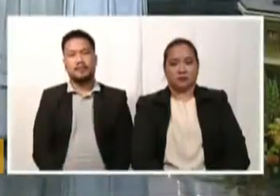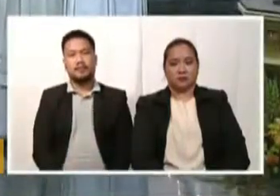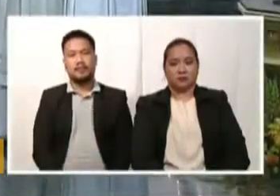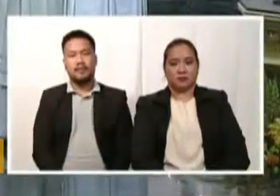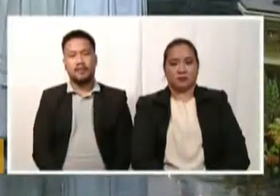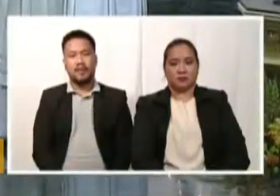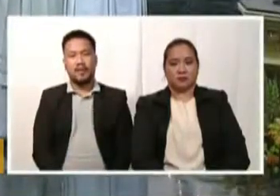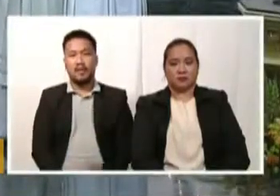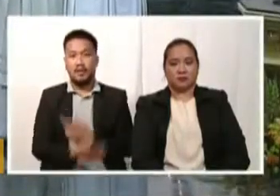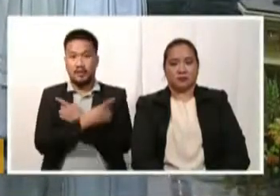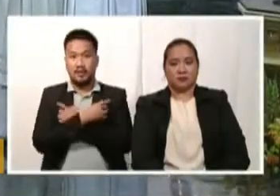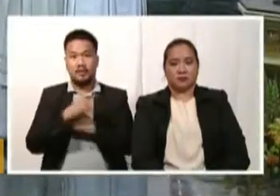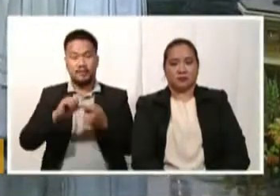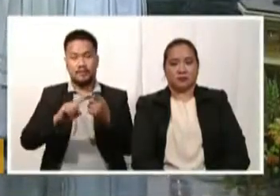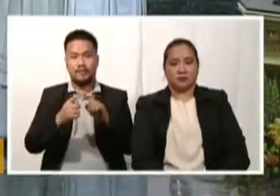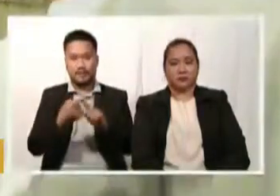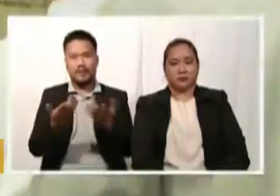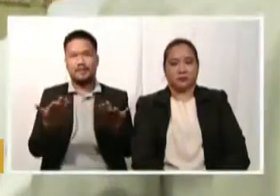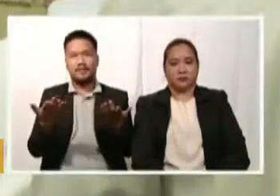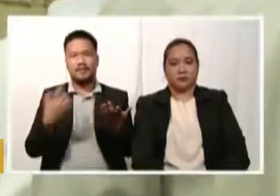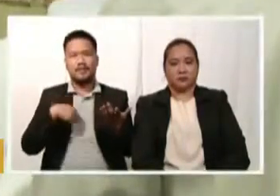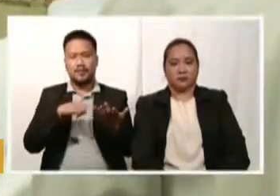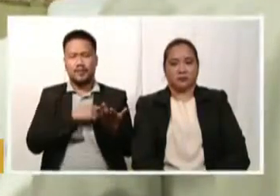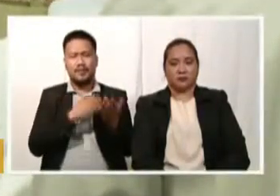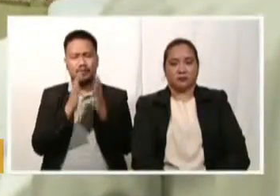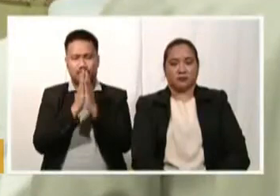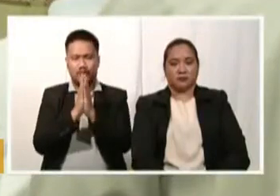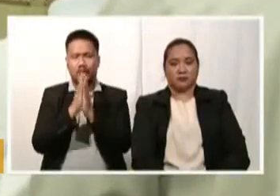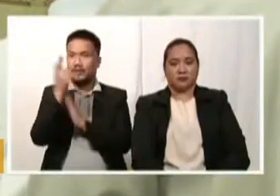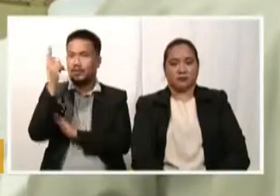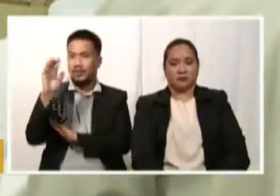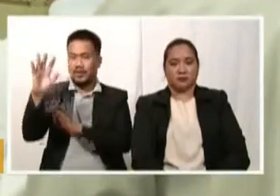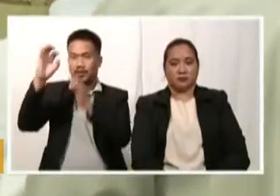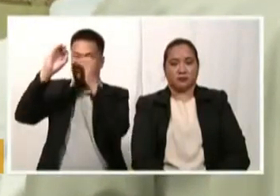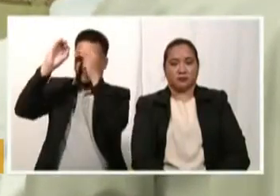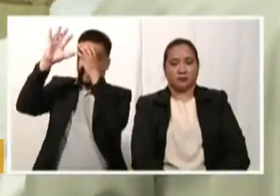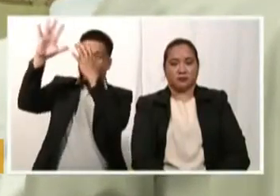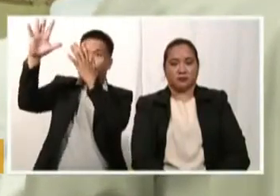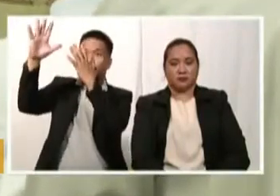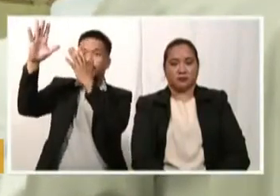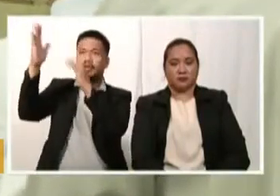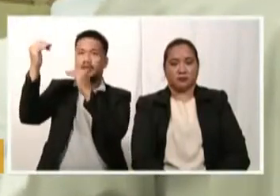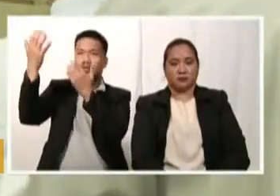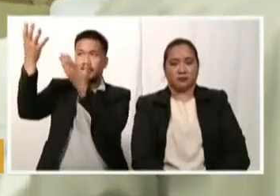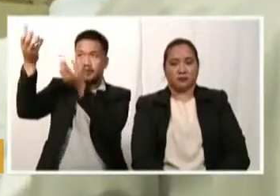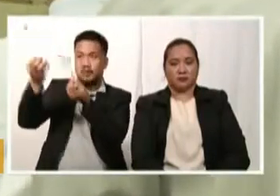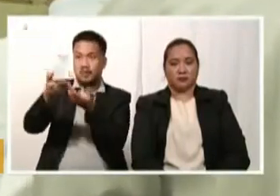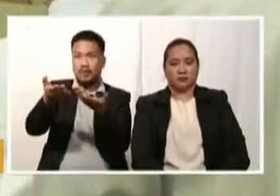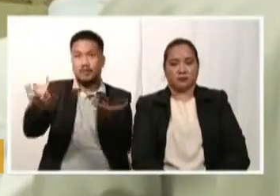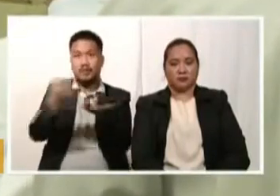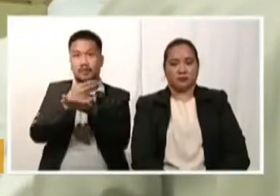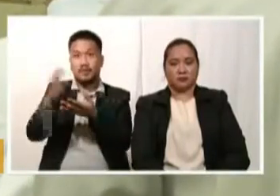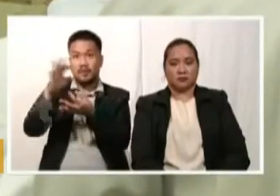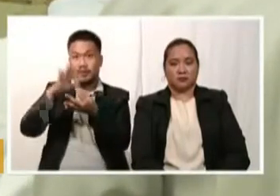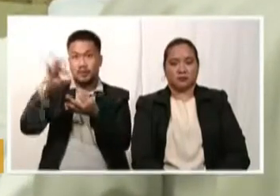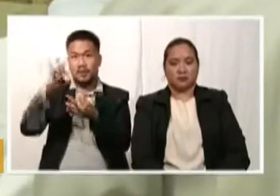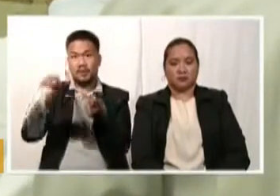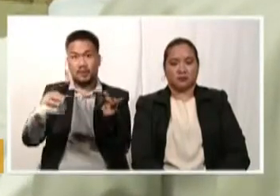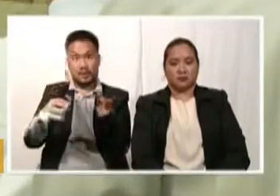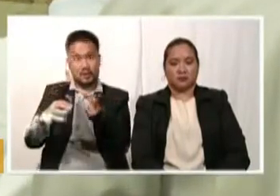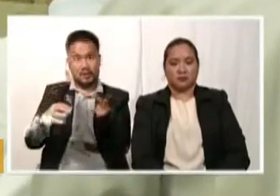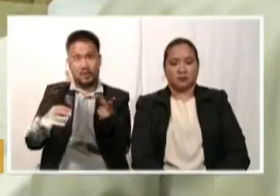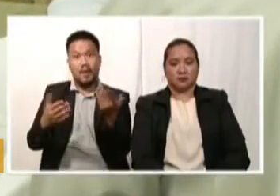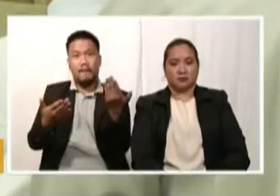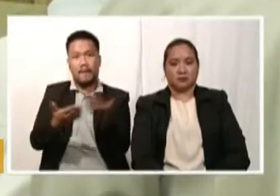My dear friends, let us pray to God our Father that he will pour out the Holy Spirit on